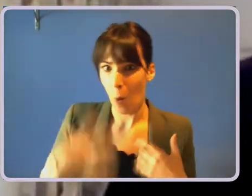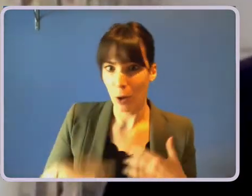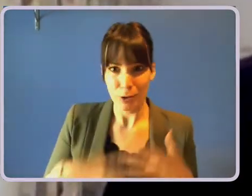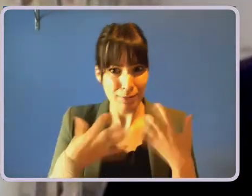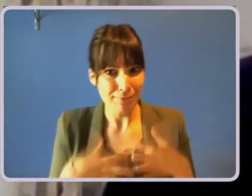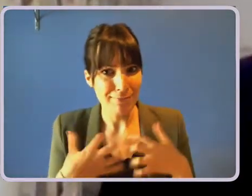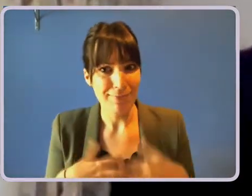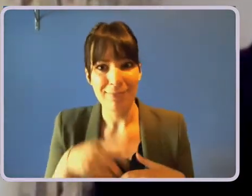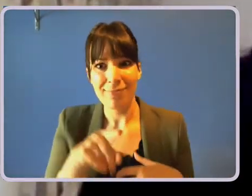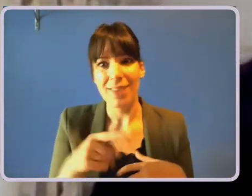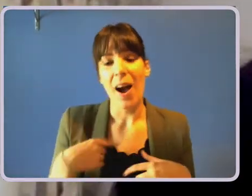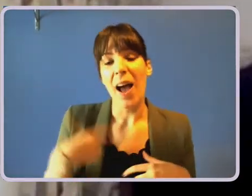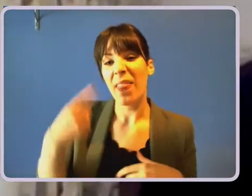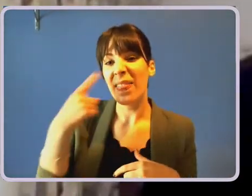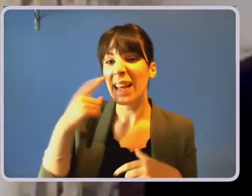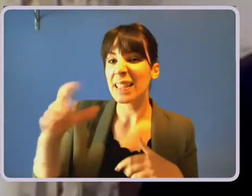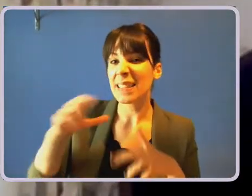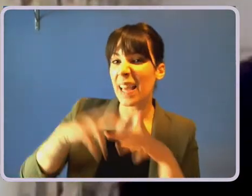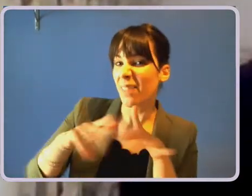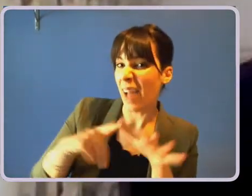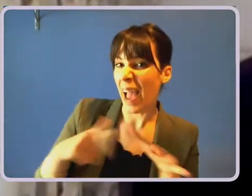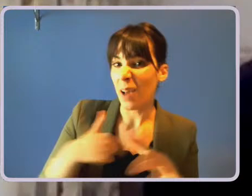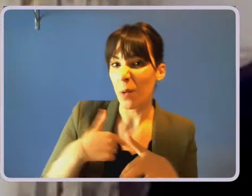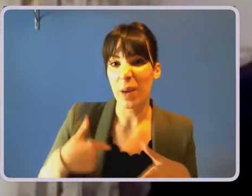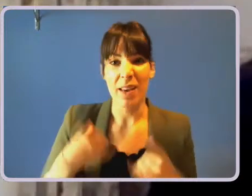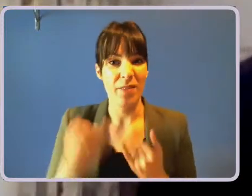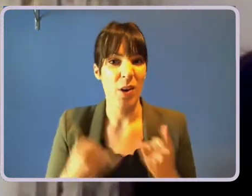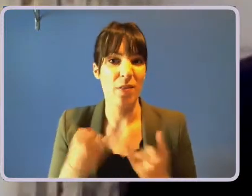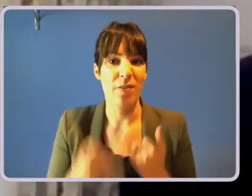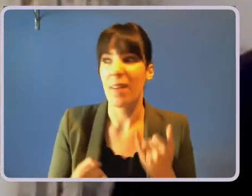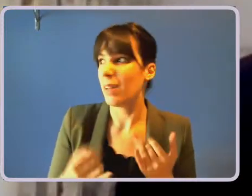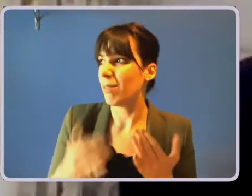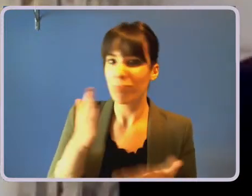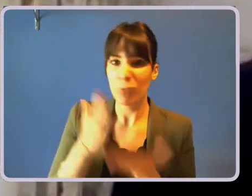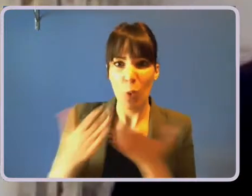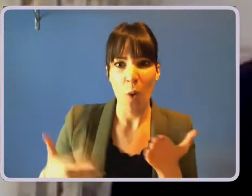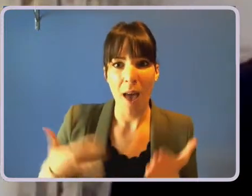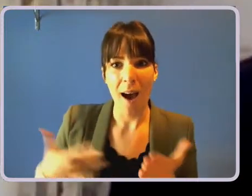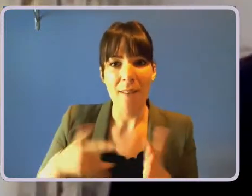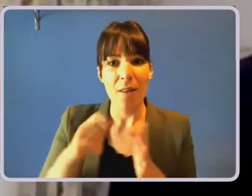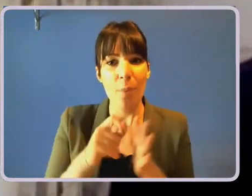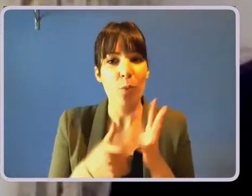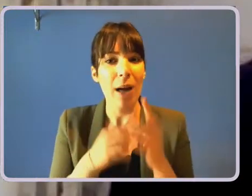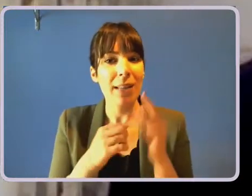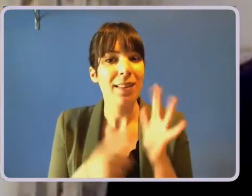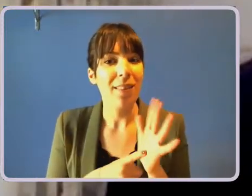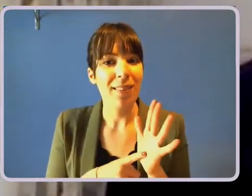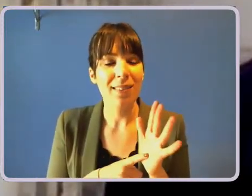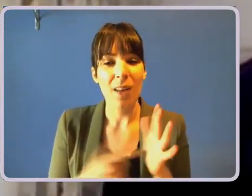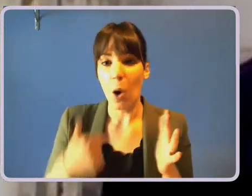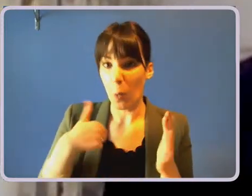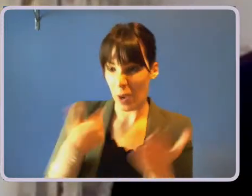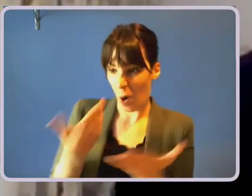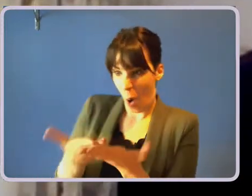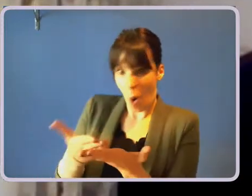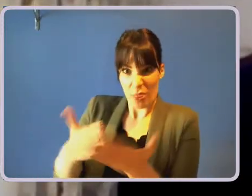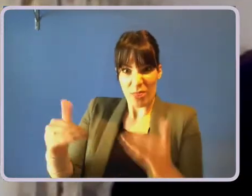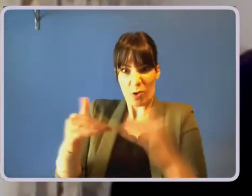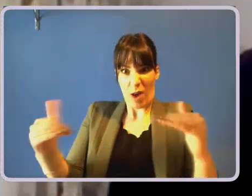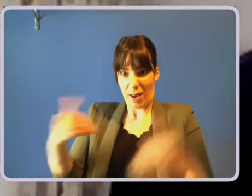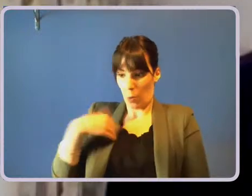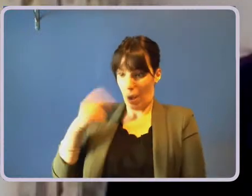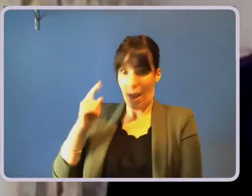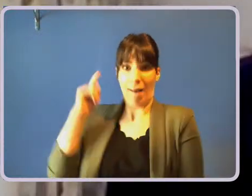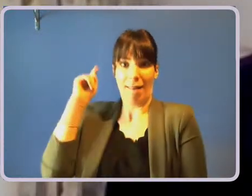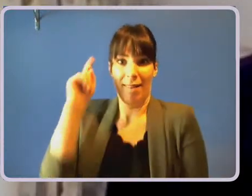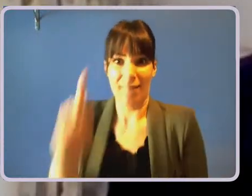at CFA. We're on the ground. We have thousands of members on the ground